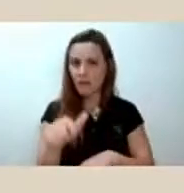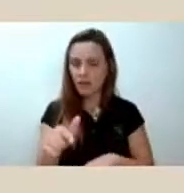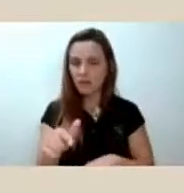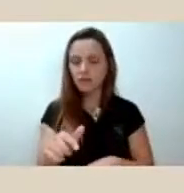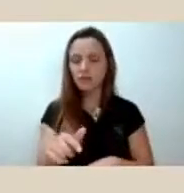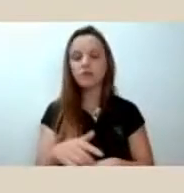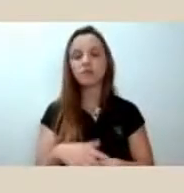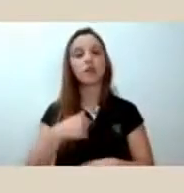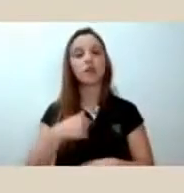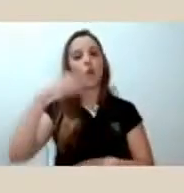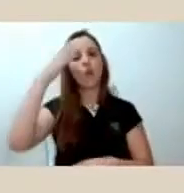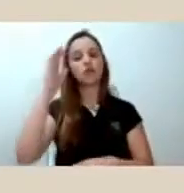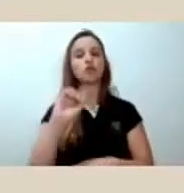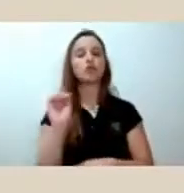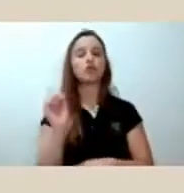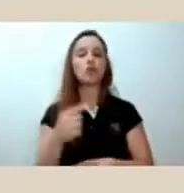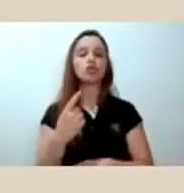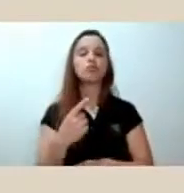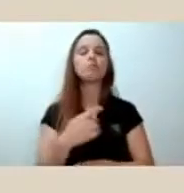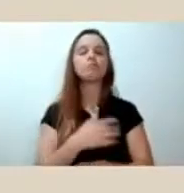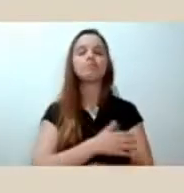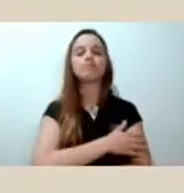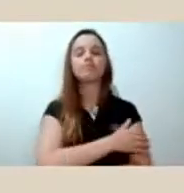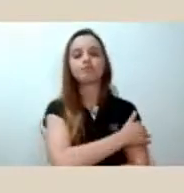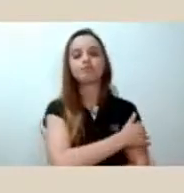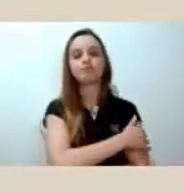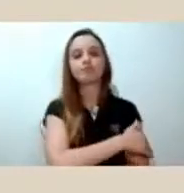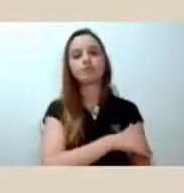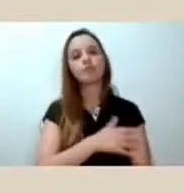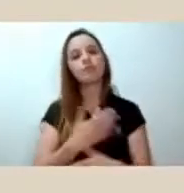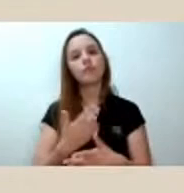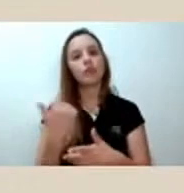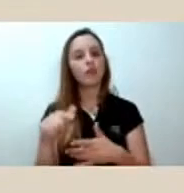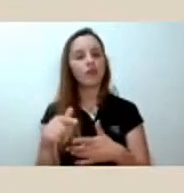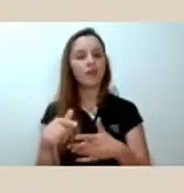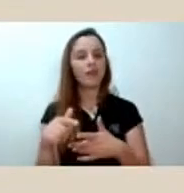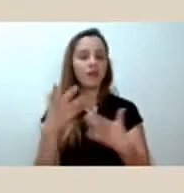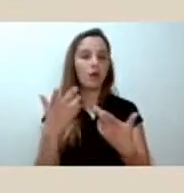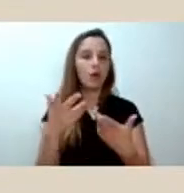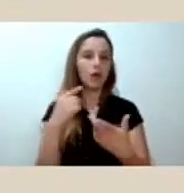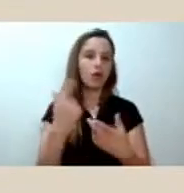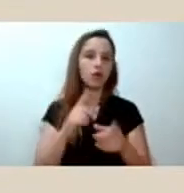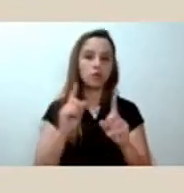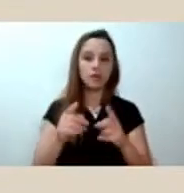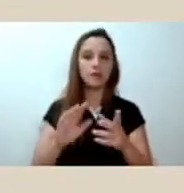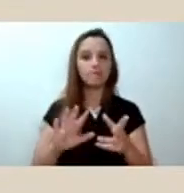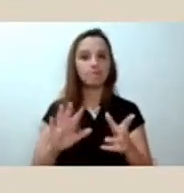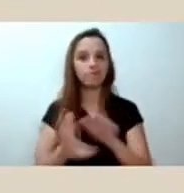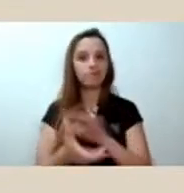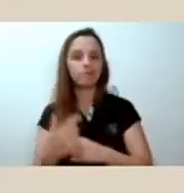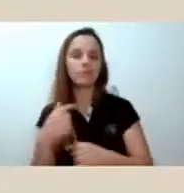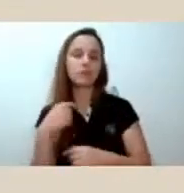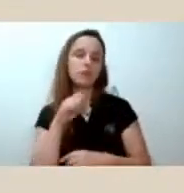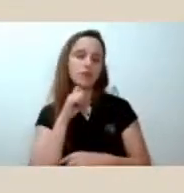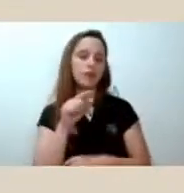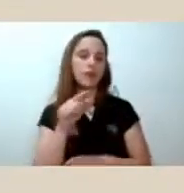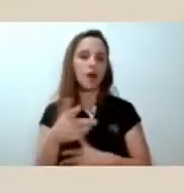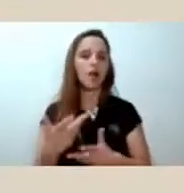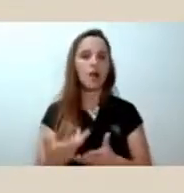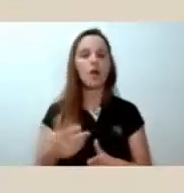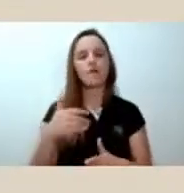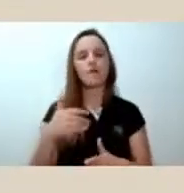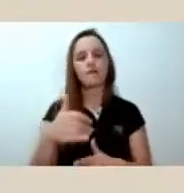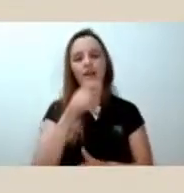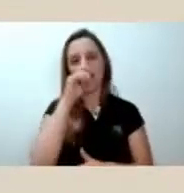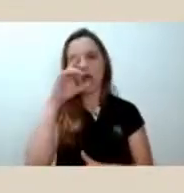are at the infancy of this digital revolution. So this is where we're going to be making all of the mistakes. We're going to be doing all of